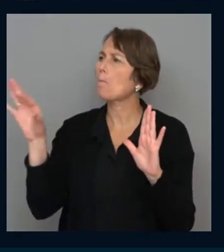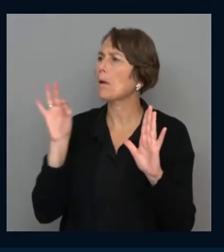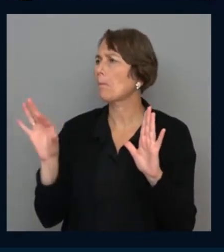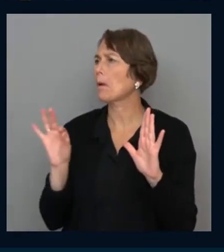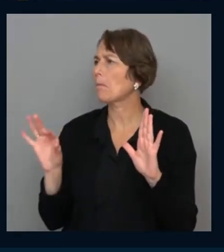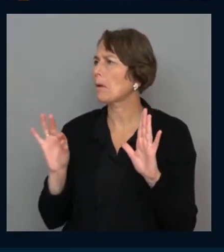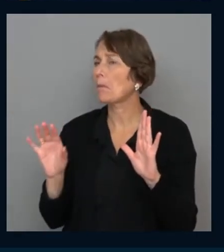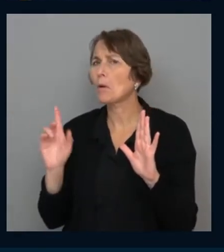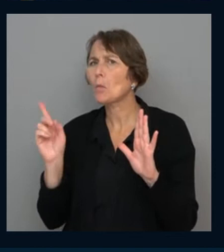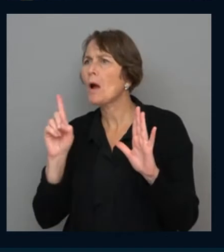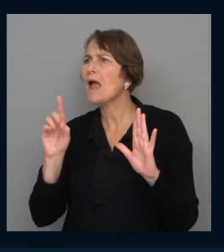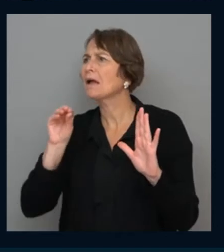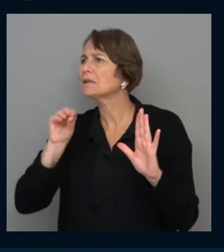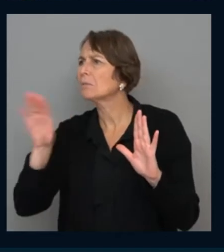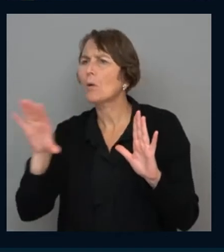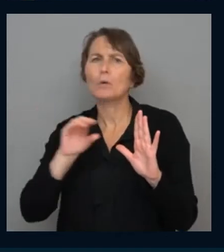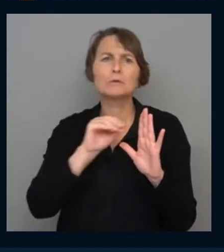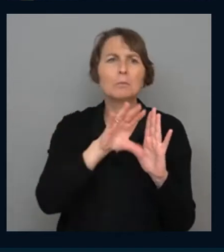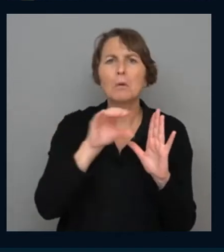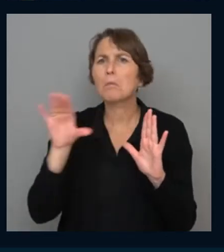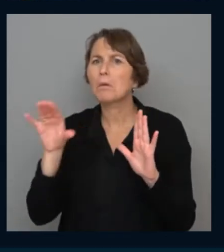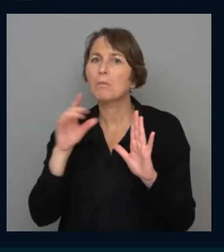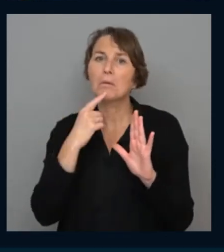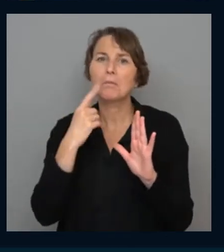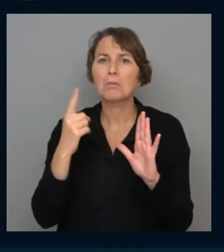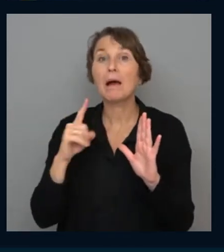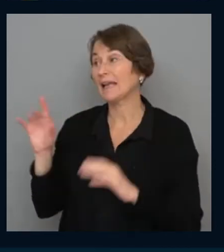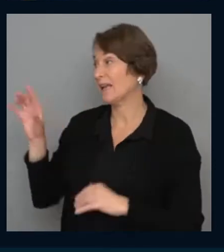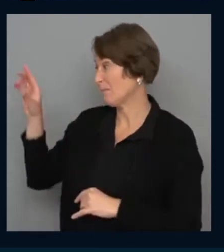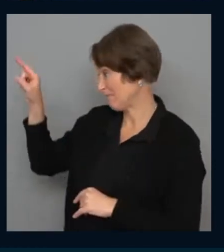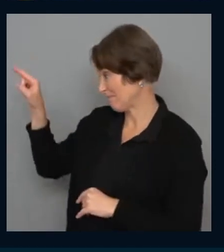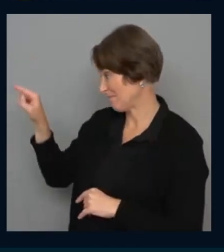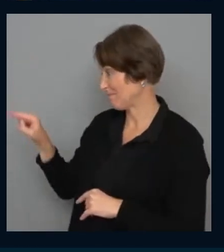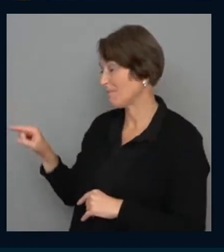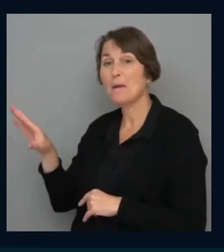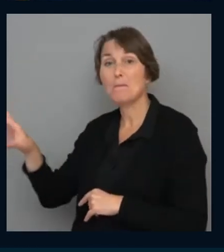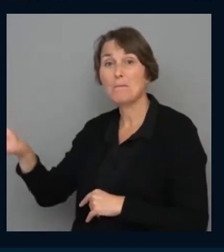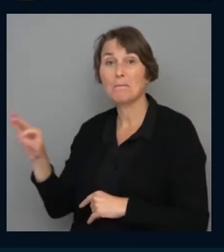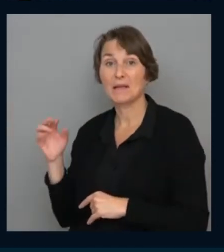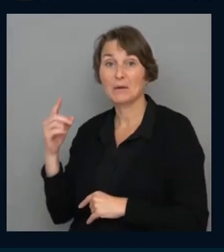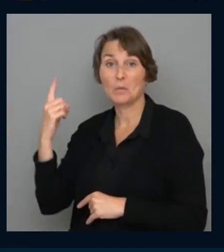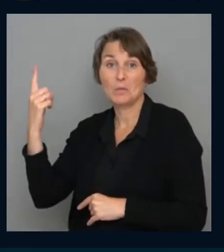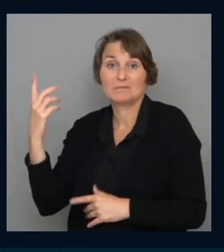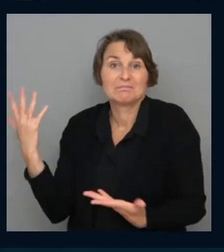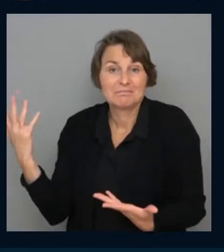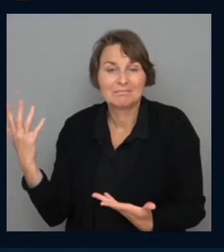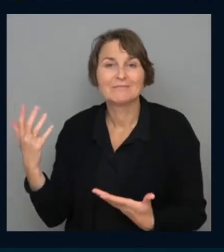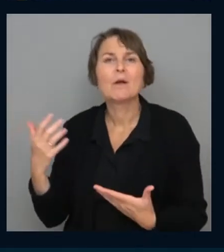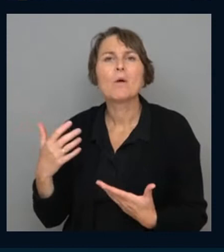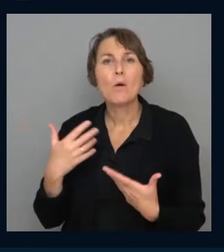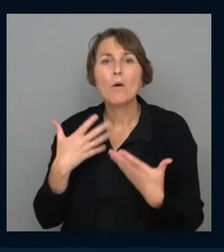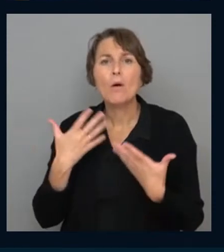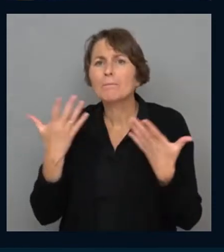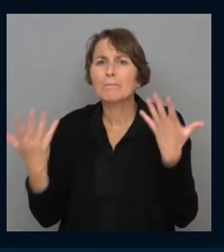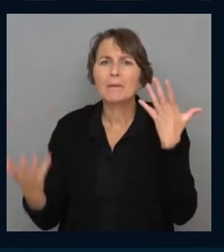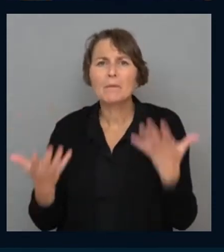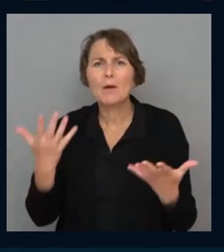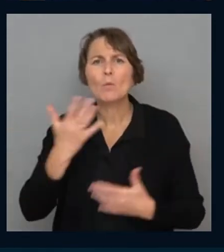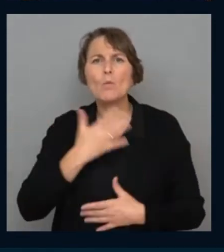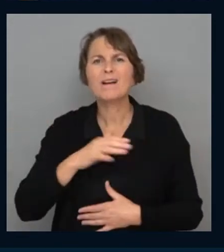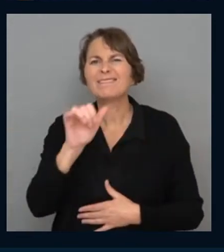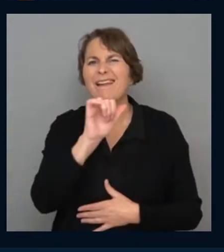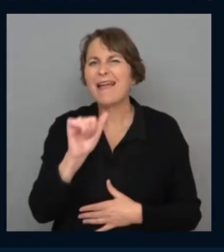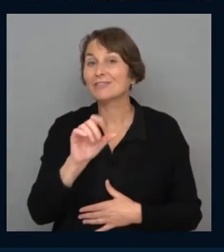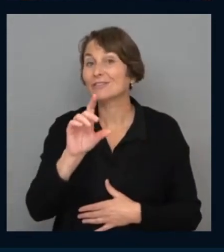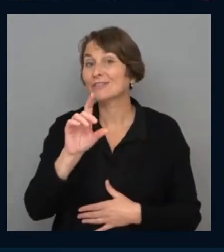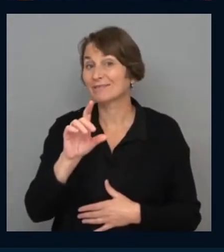Kubernetes, or maybe I have a Python app I want to deploy to, or maybe I have an Azure App Service deployment that I'm trying to work to. Now, what I didn't